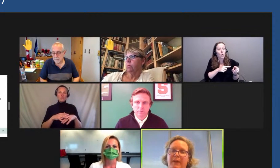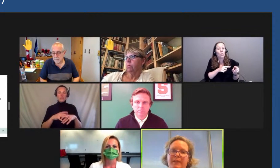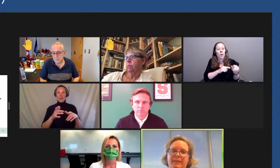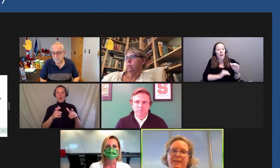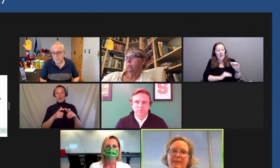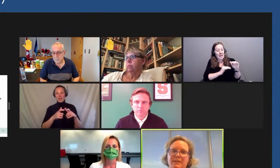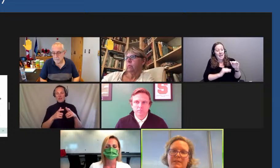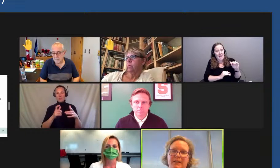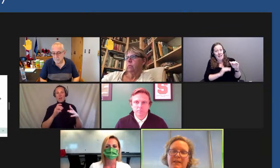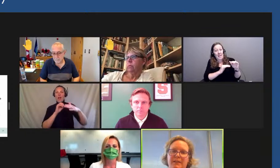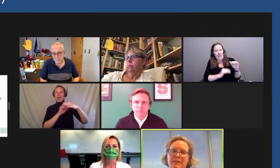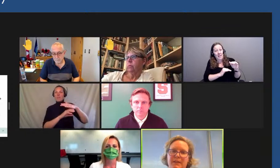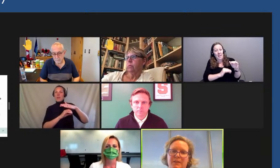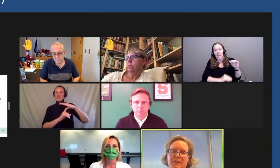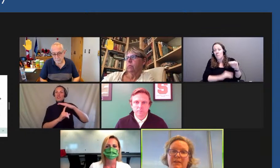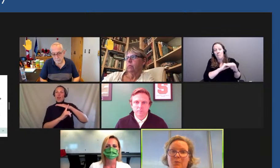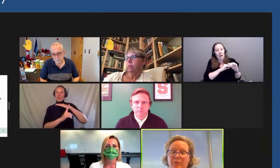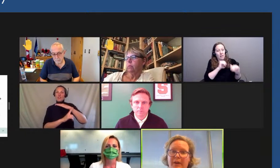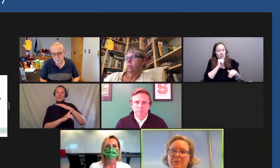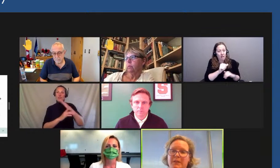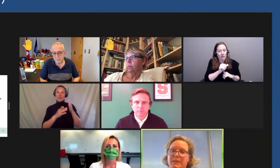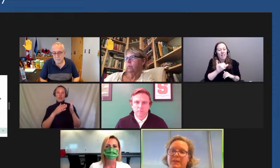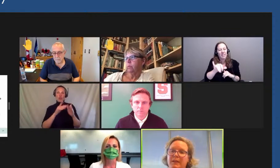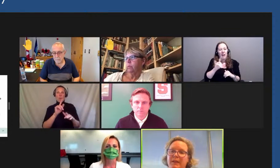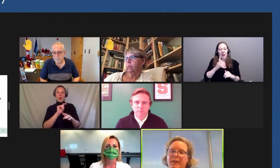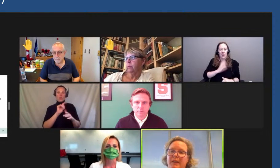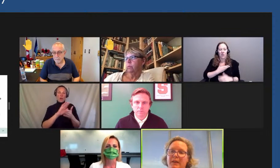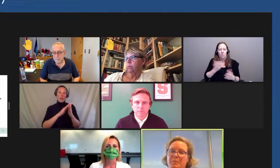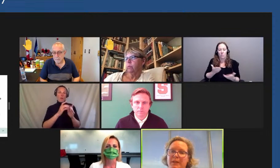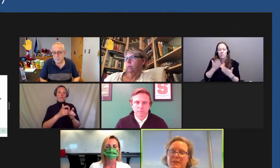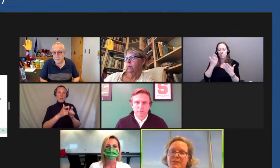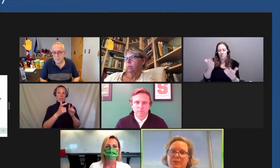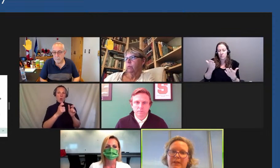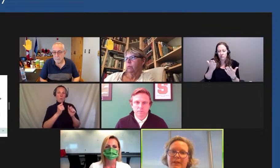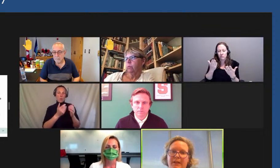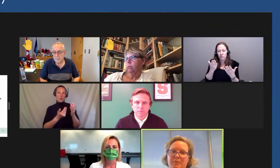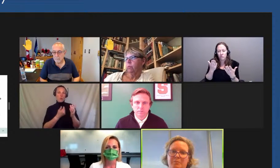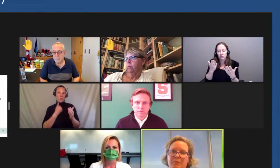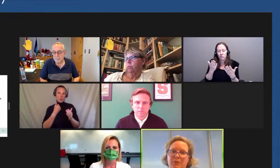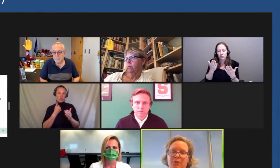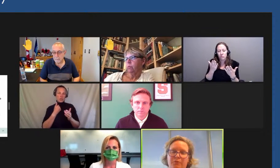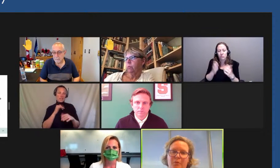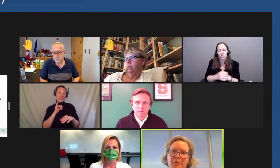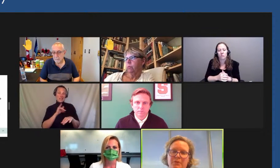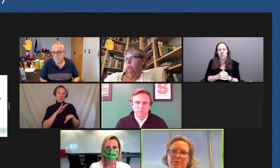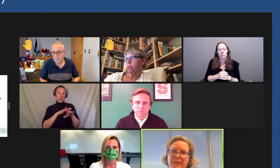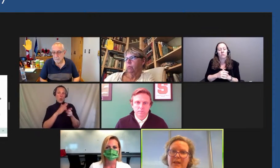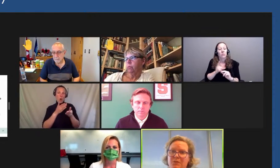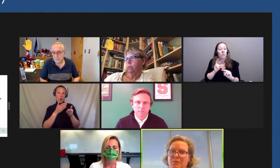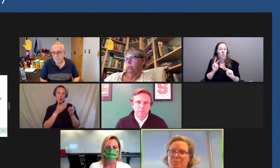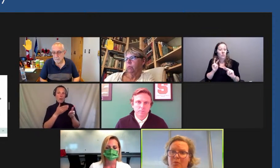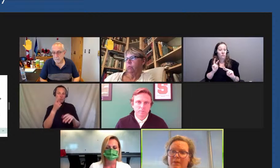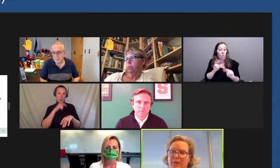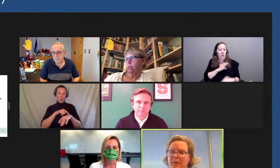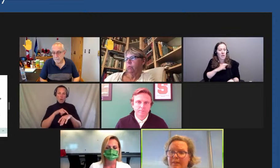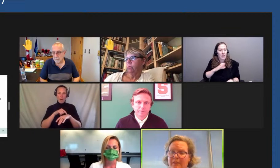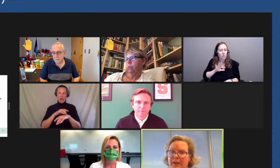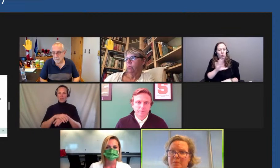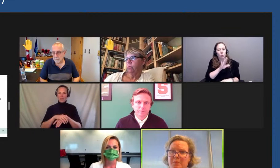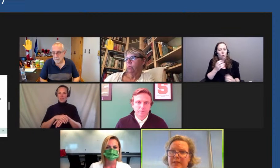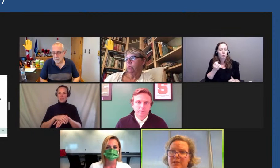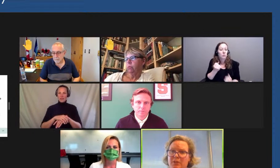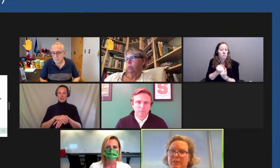So I think that's what we're recommending, and certainly look forward to council support on